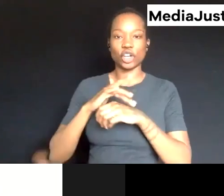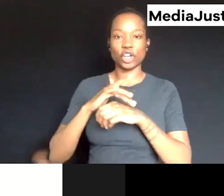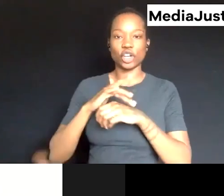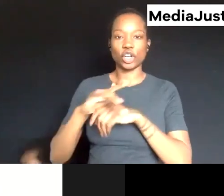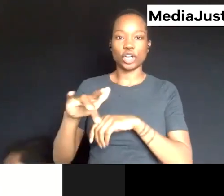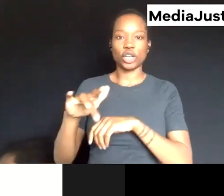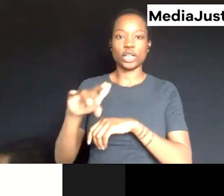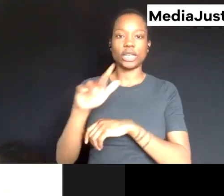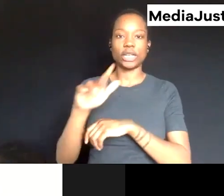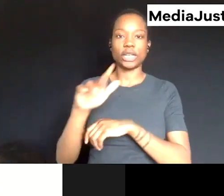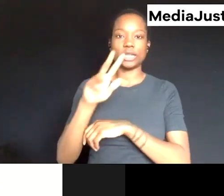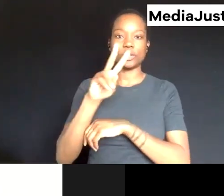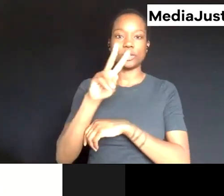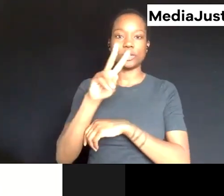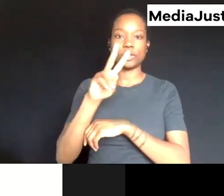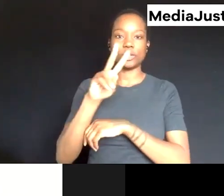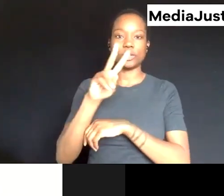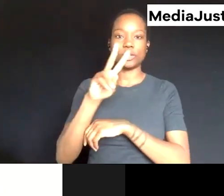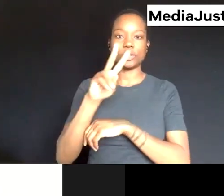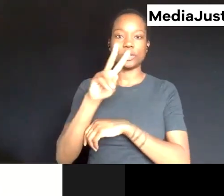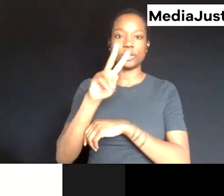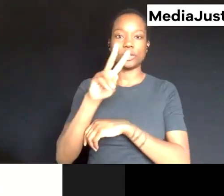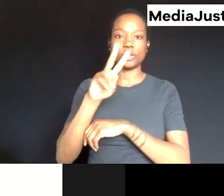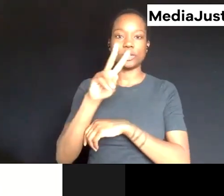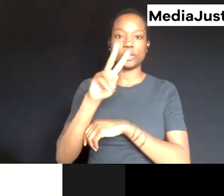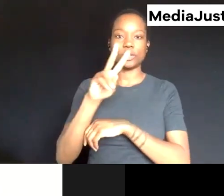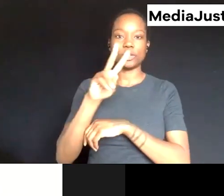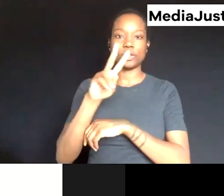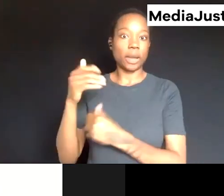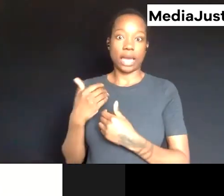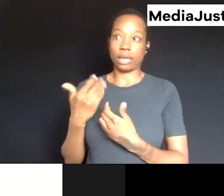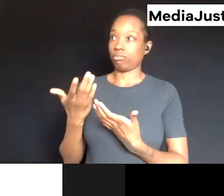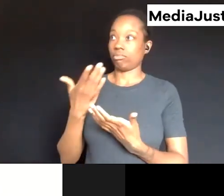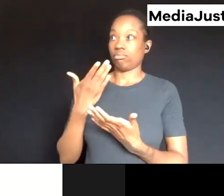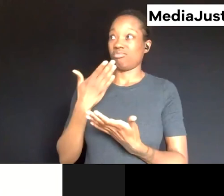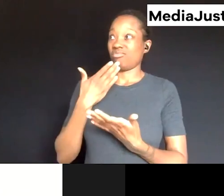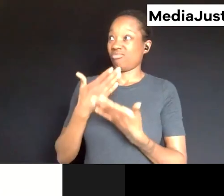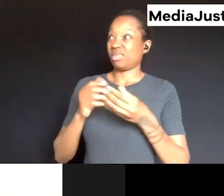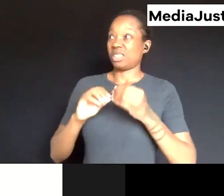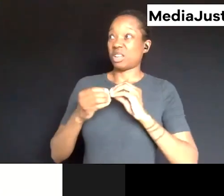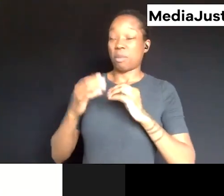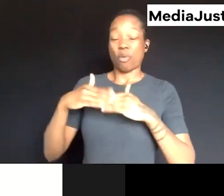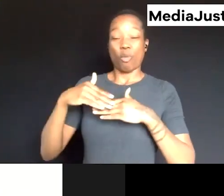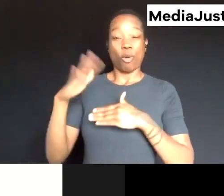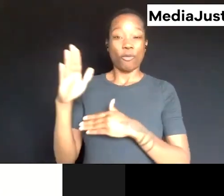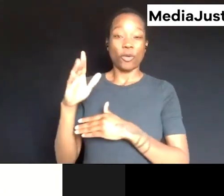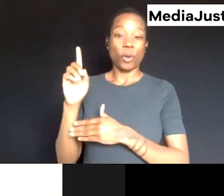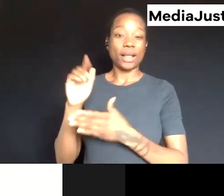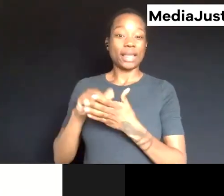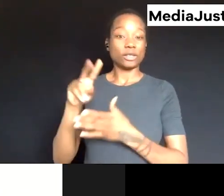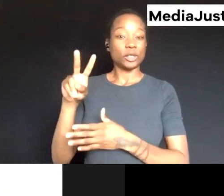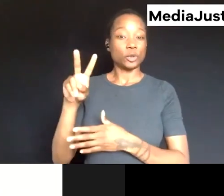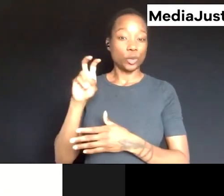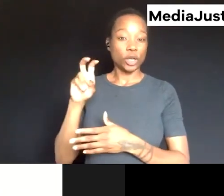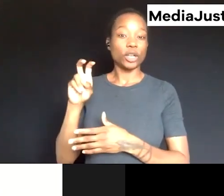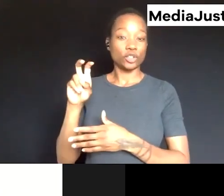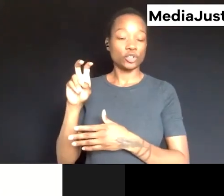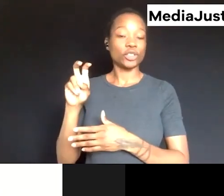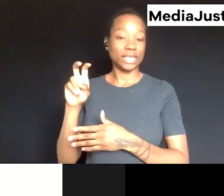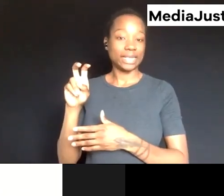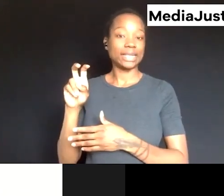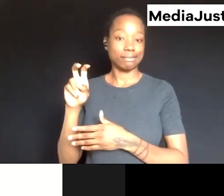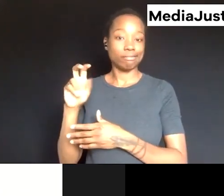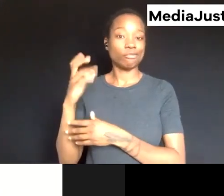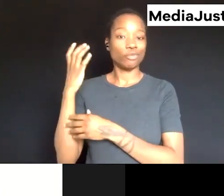a company that owned well over 1,200 radio stations across the country. In fact, like one of the campaigns that